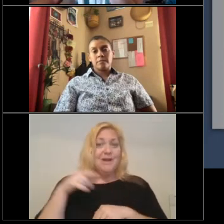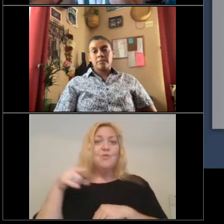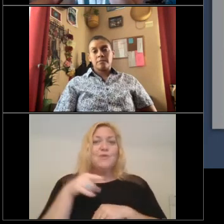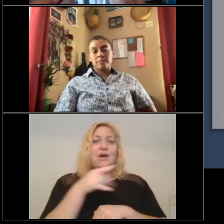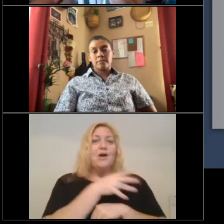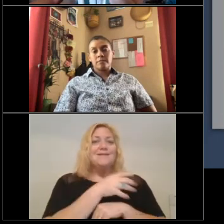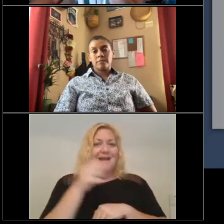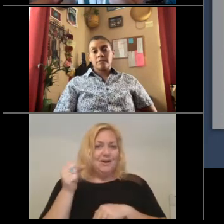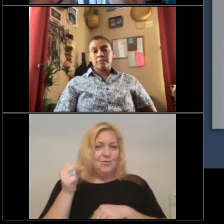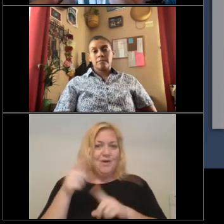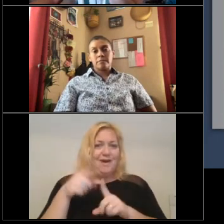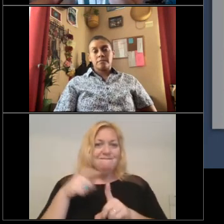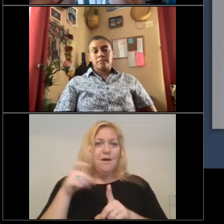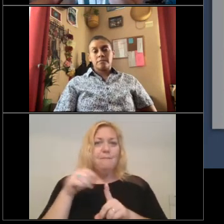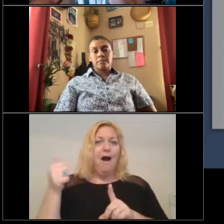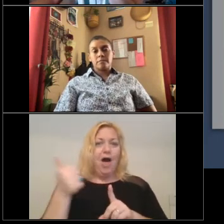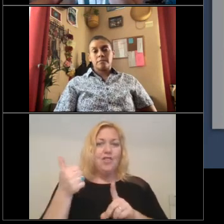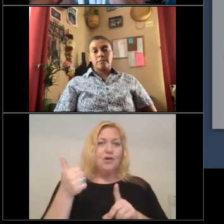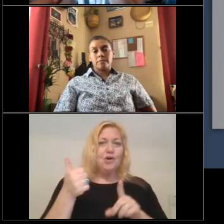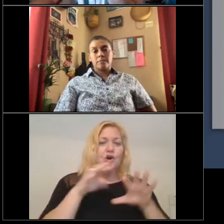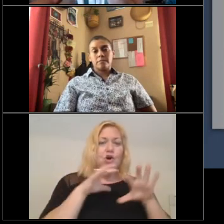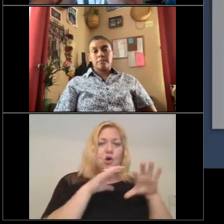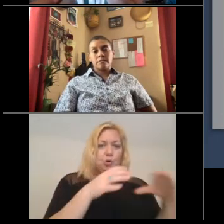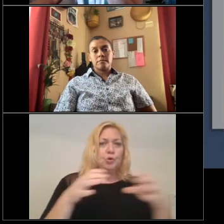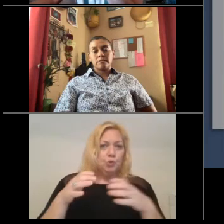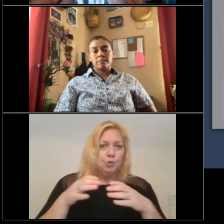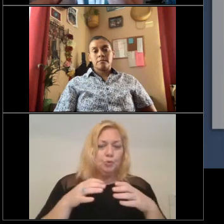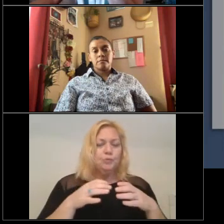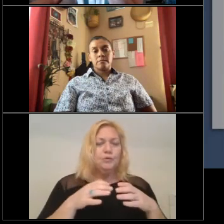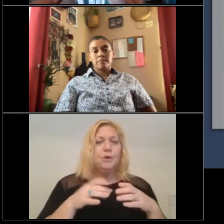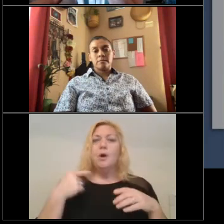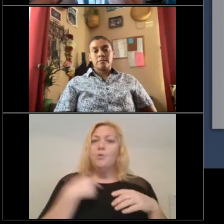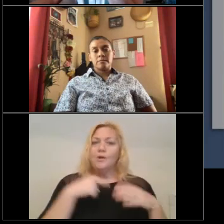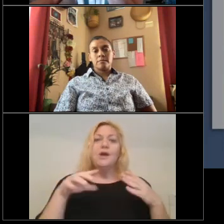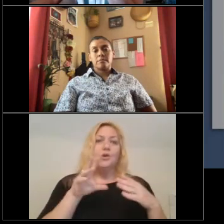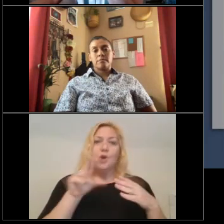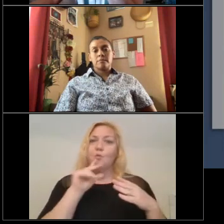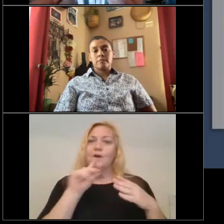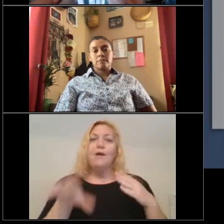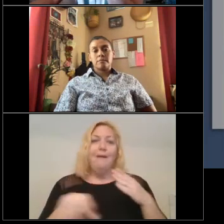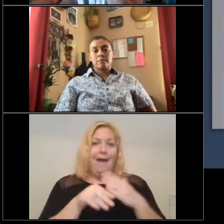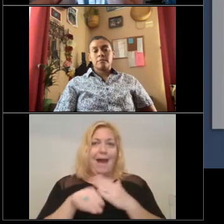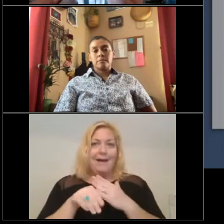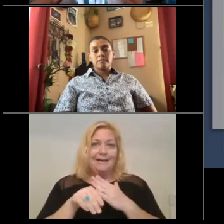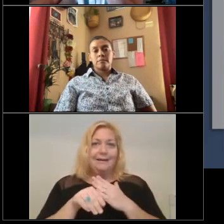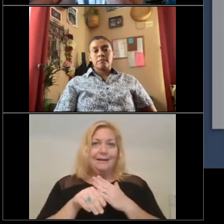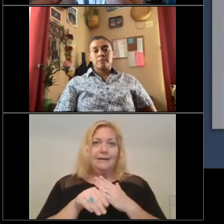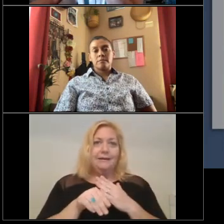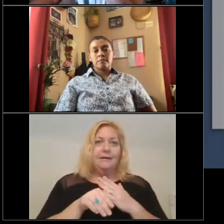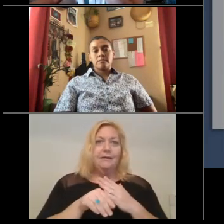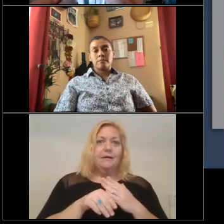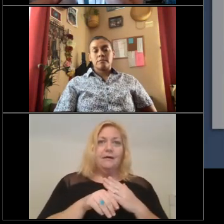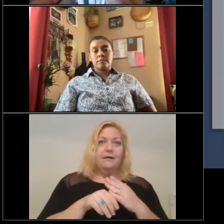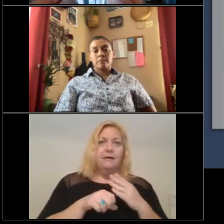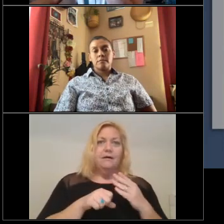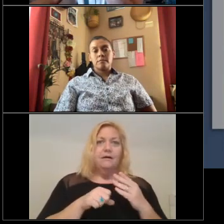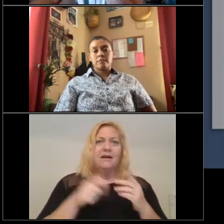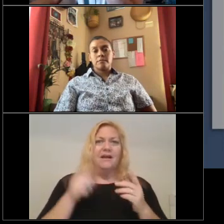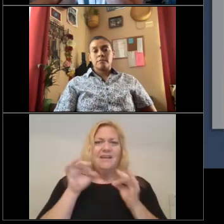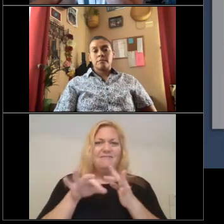away from other groups when really we're just adding to. So I would love for Jane, Randy, Rio, is the feedback